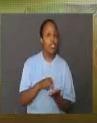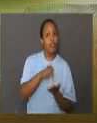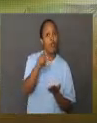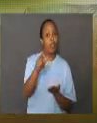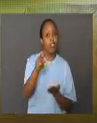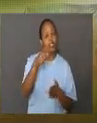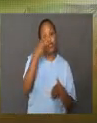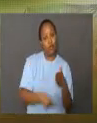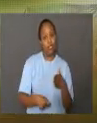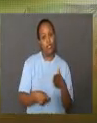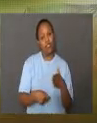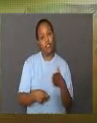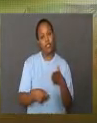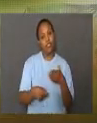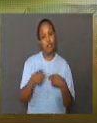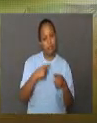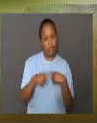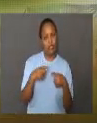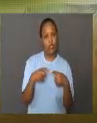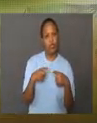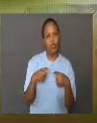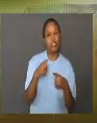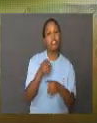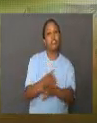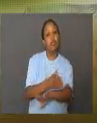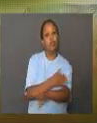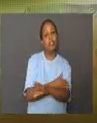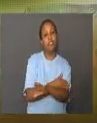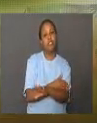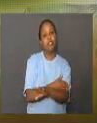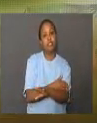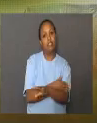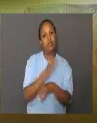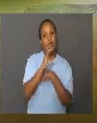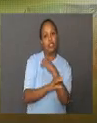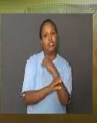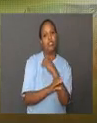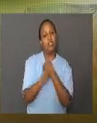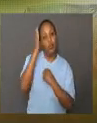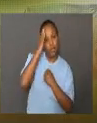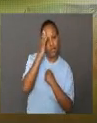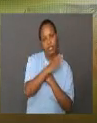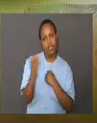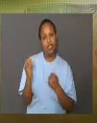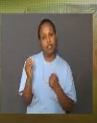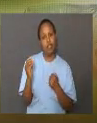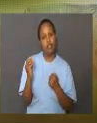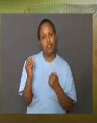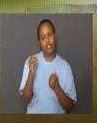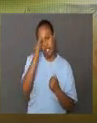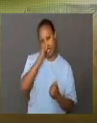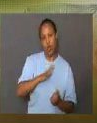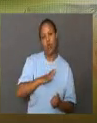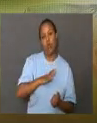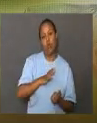Democratic values will become deep-rooted in the developing world when countries acknowledge the central importance of